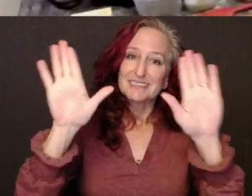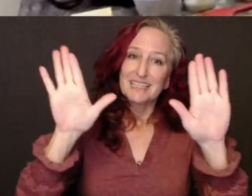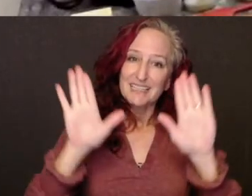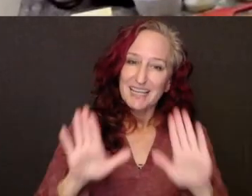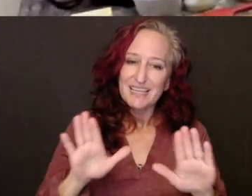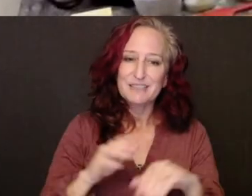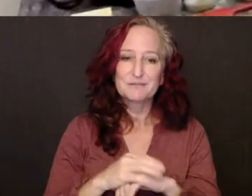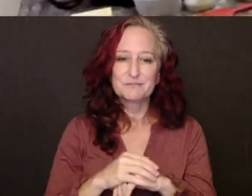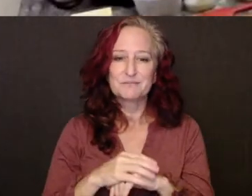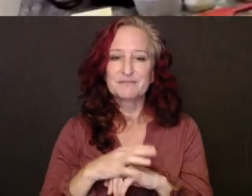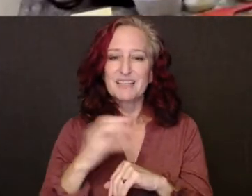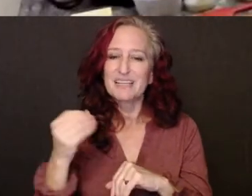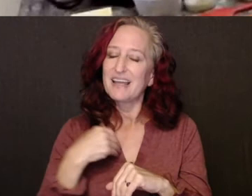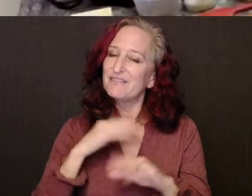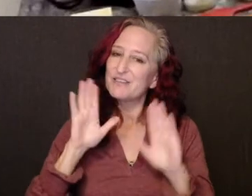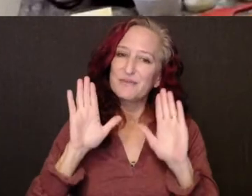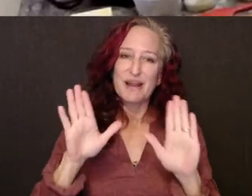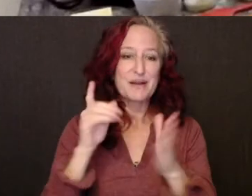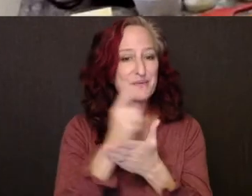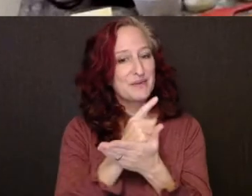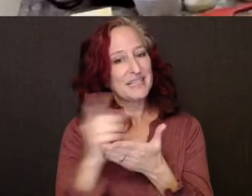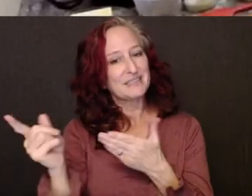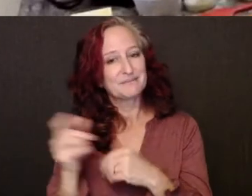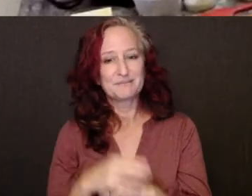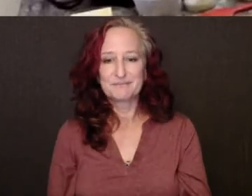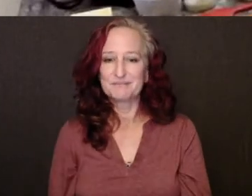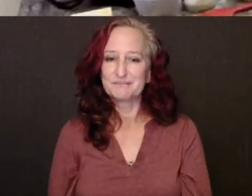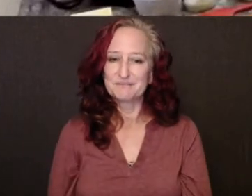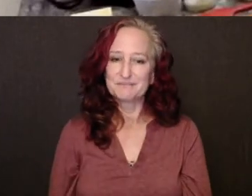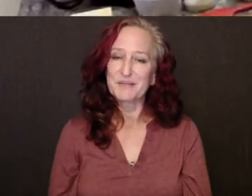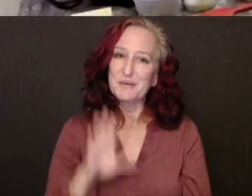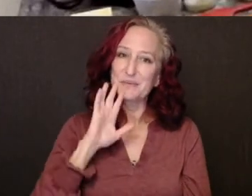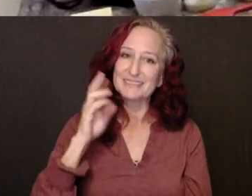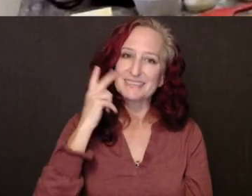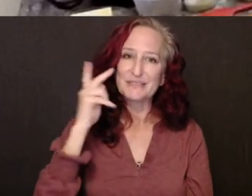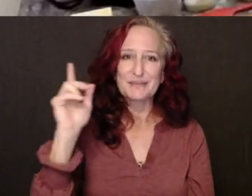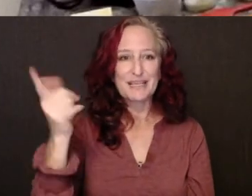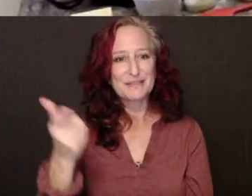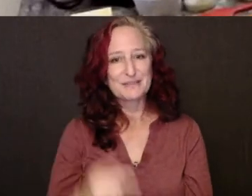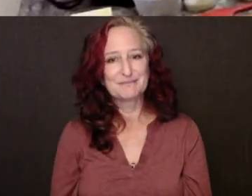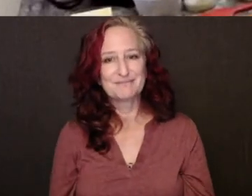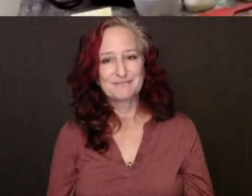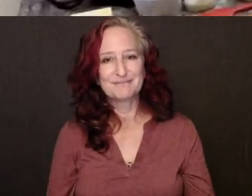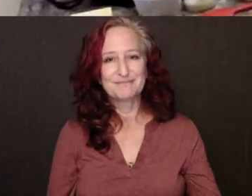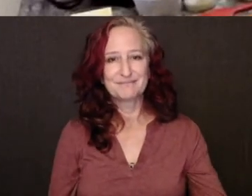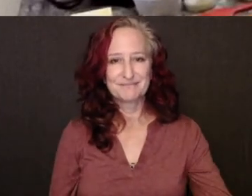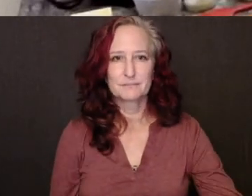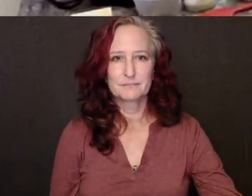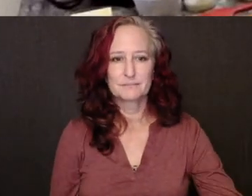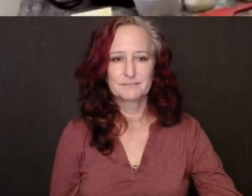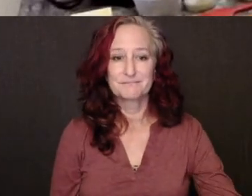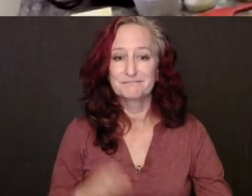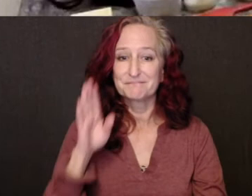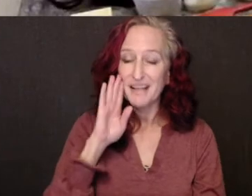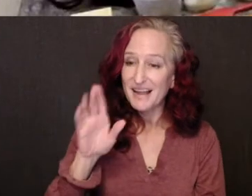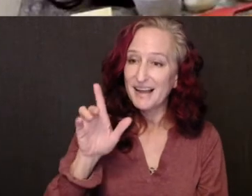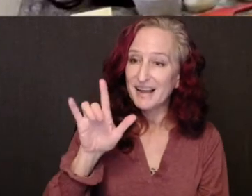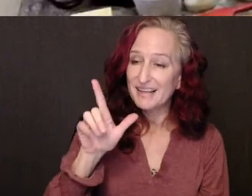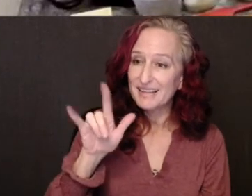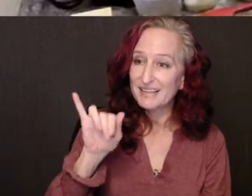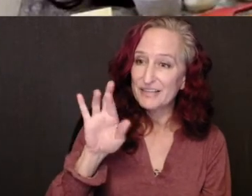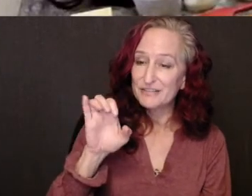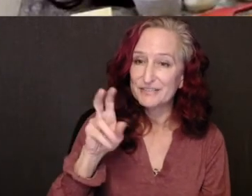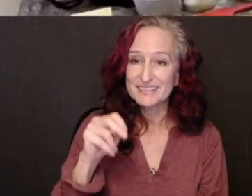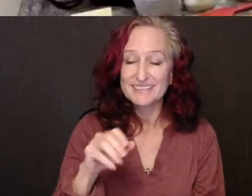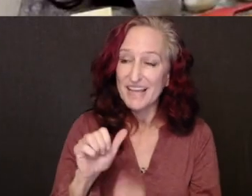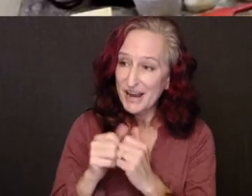course, you get to enjoy those delicious treats at the end. That's even better. So hoping that you all have a